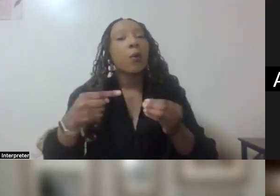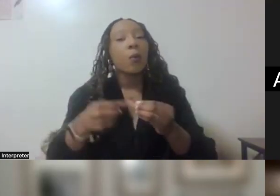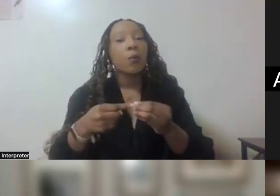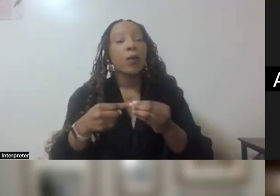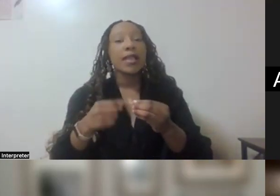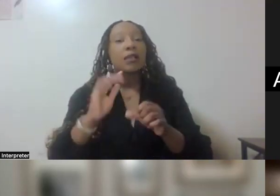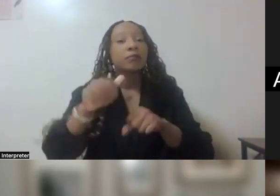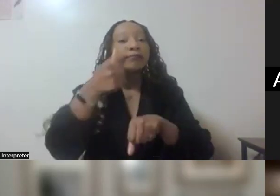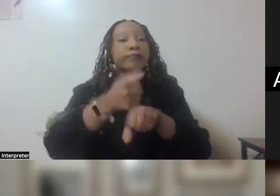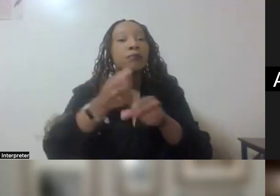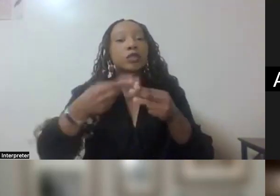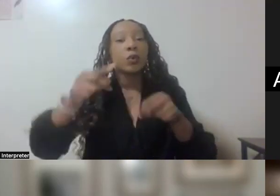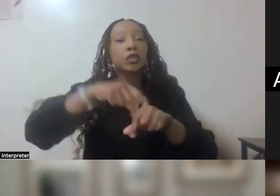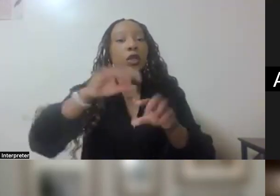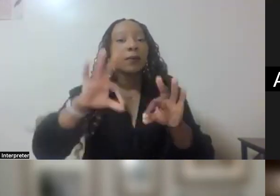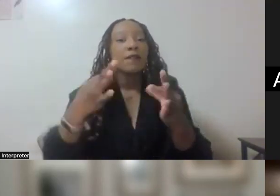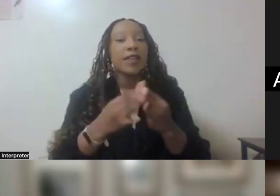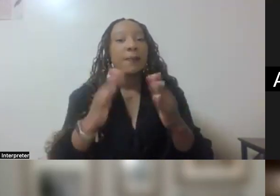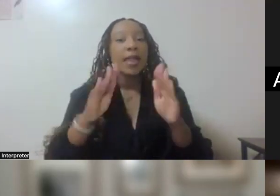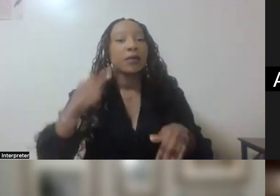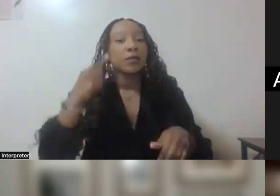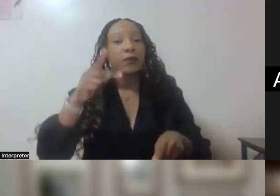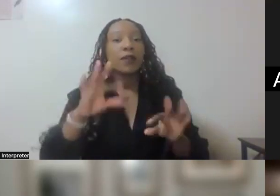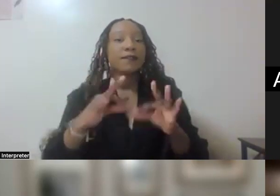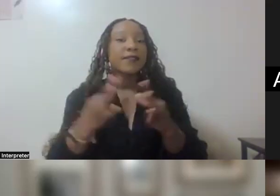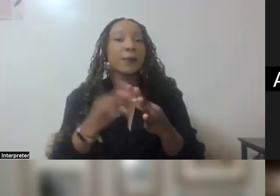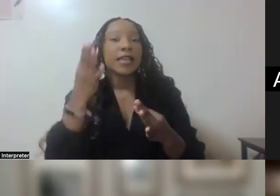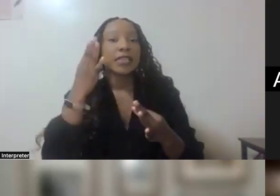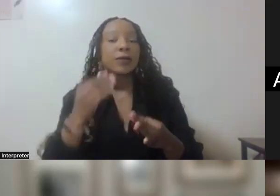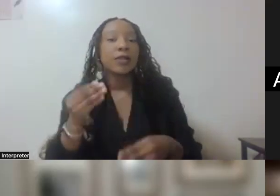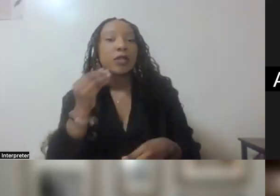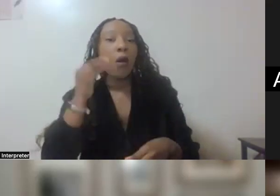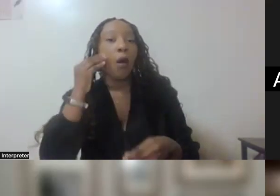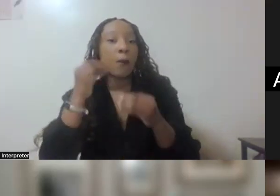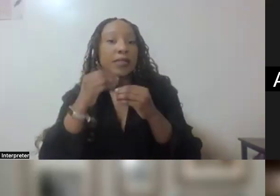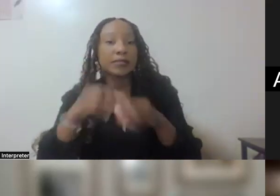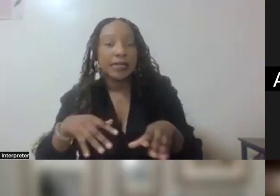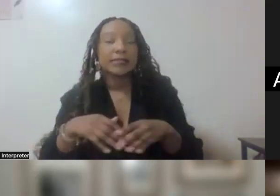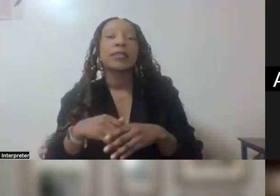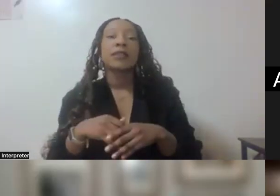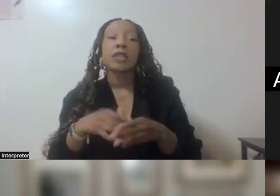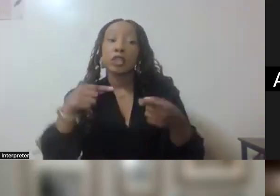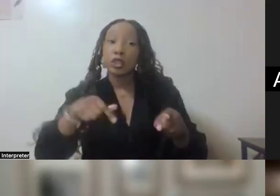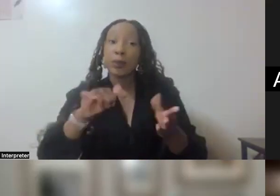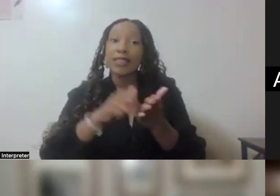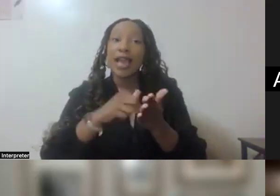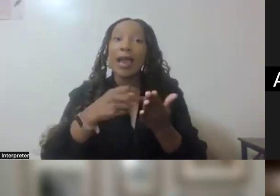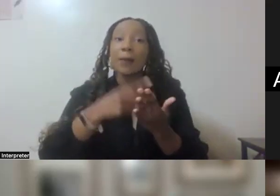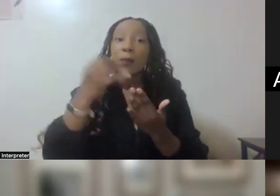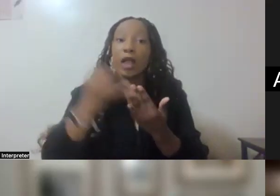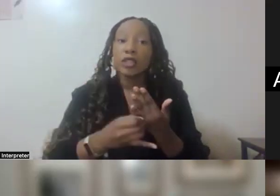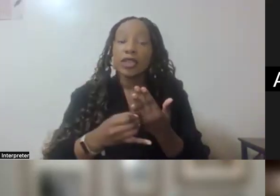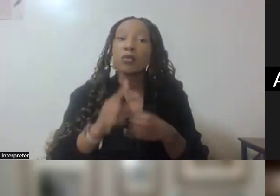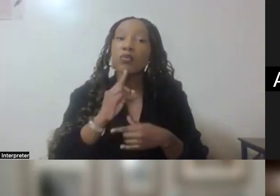housing for families experiencing homelessness in every ward, we found that really the